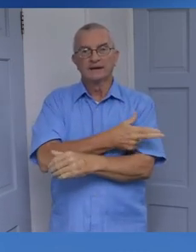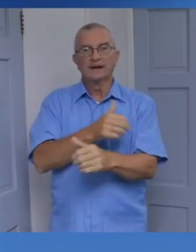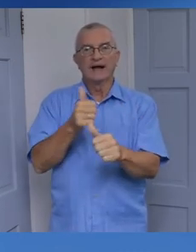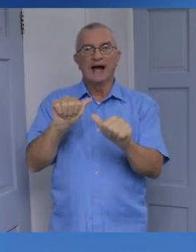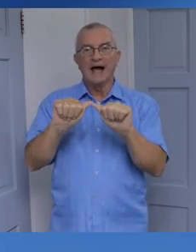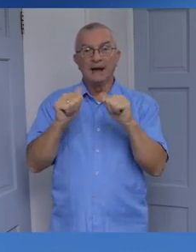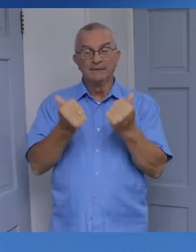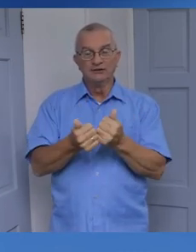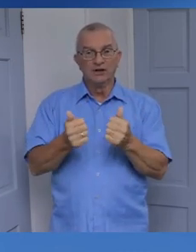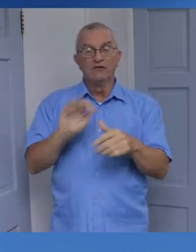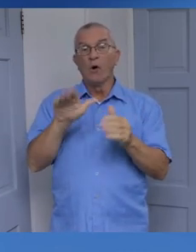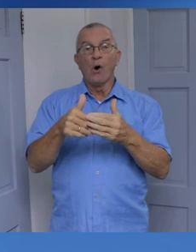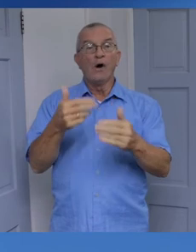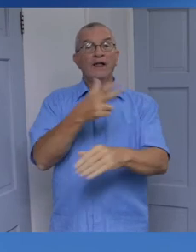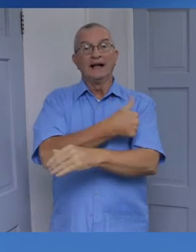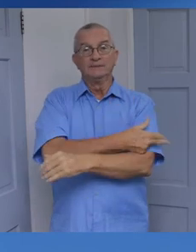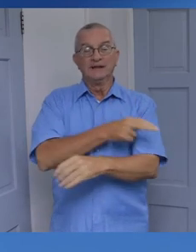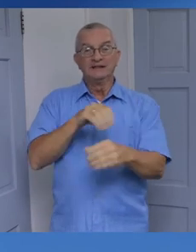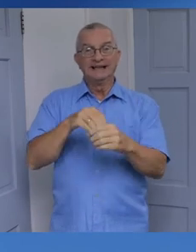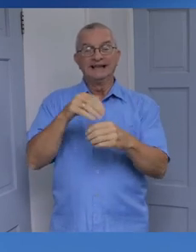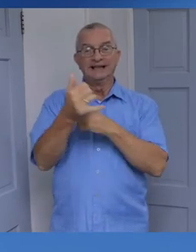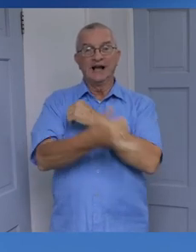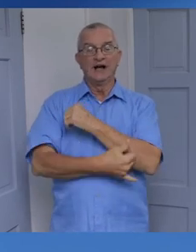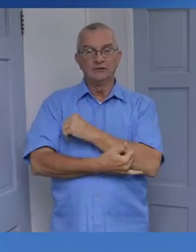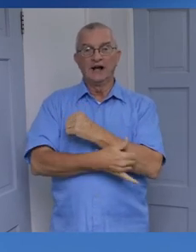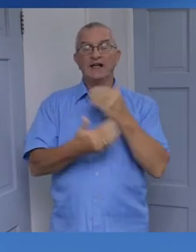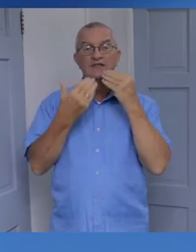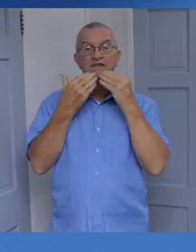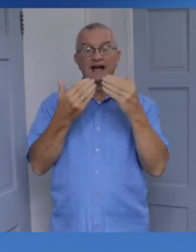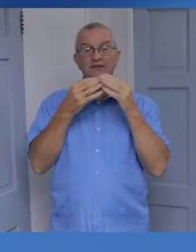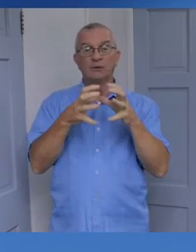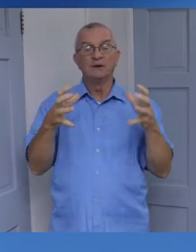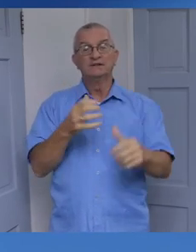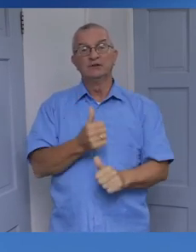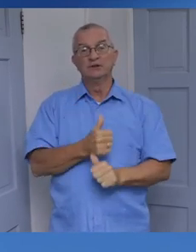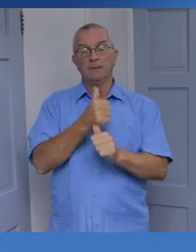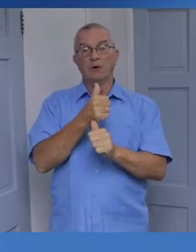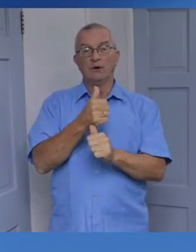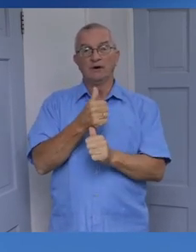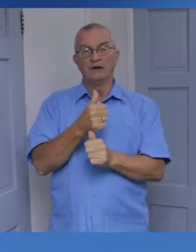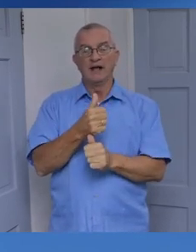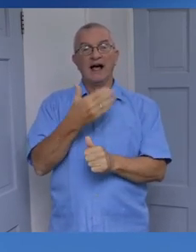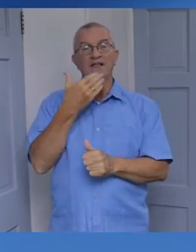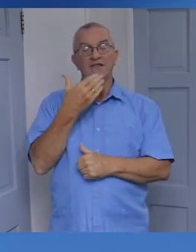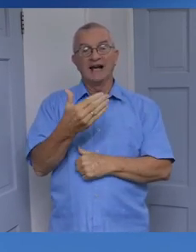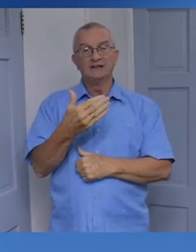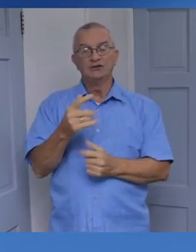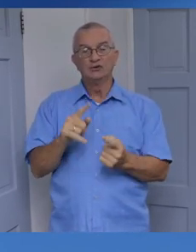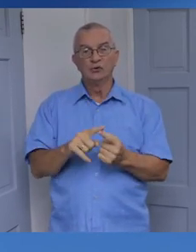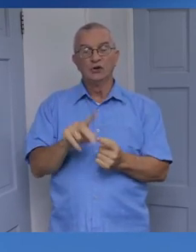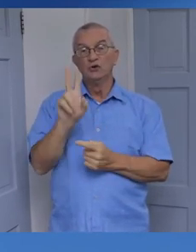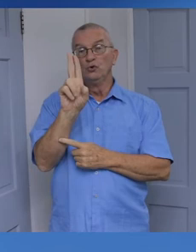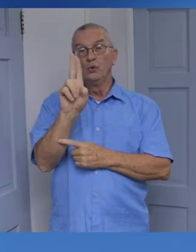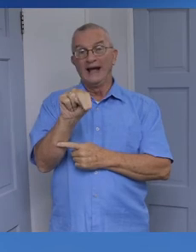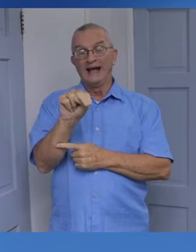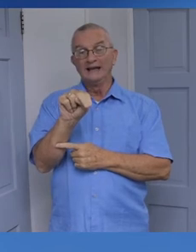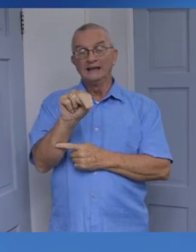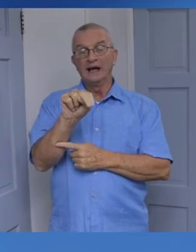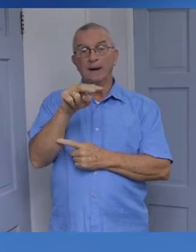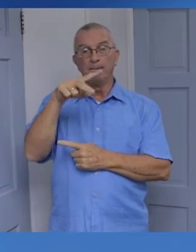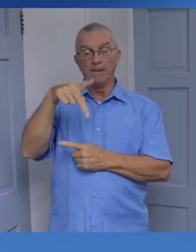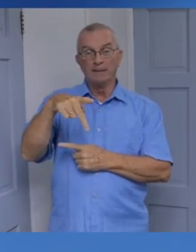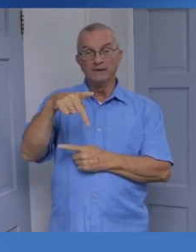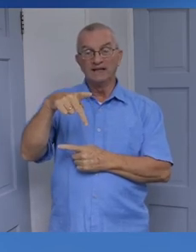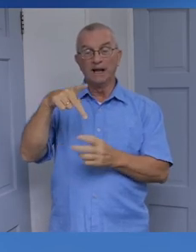country. Thanks for the support. Thanks to United Nations Population Fund, Pan American